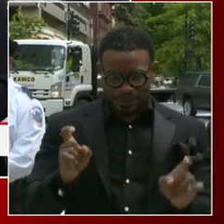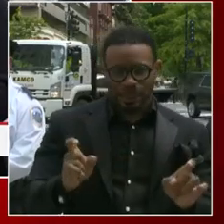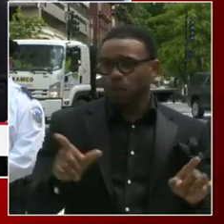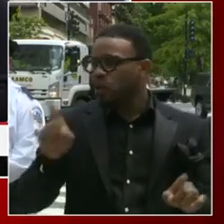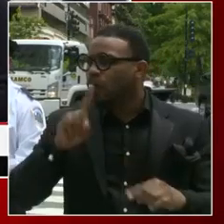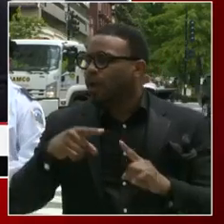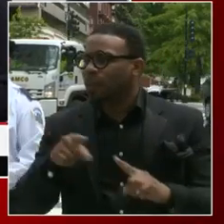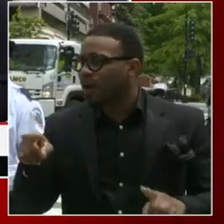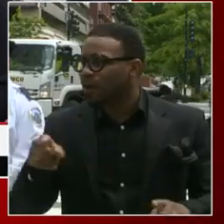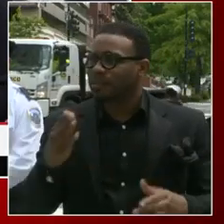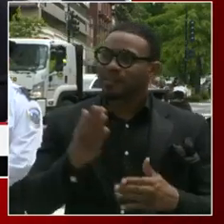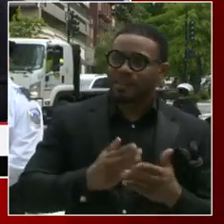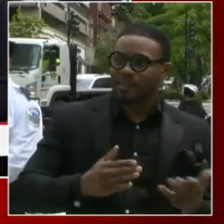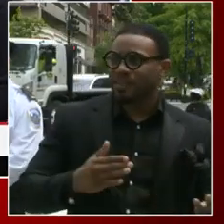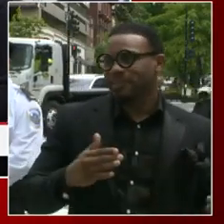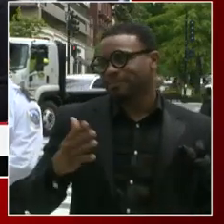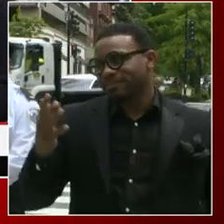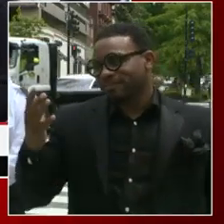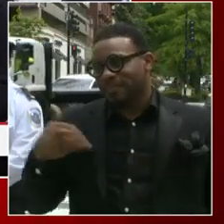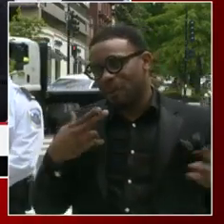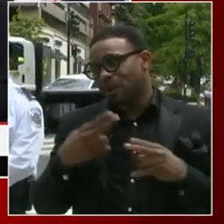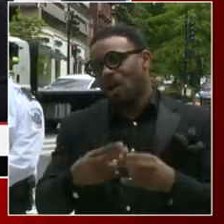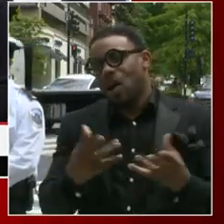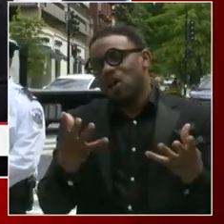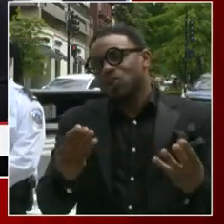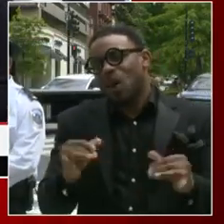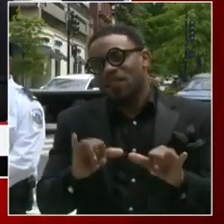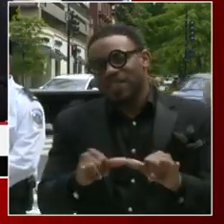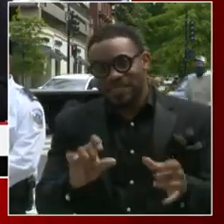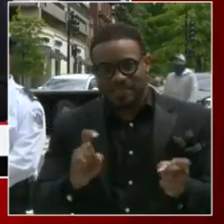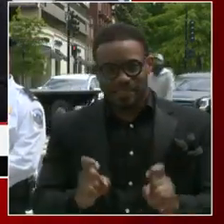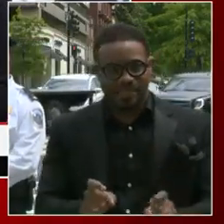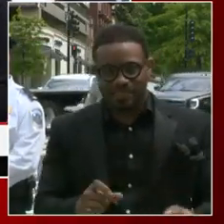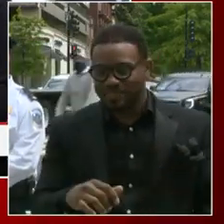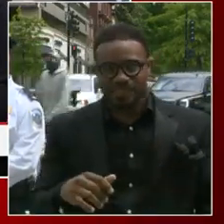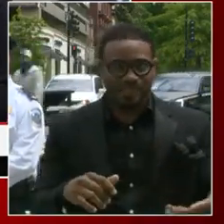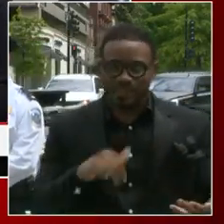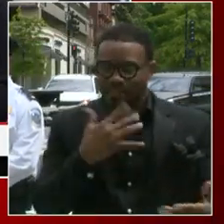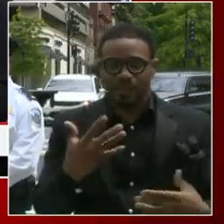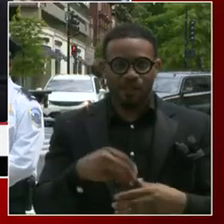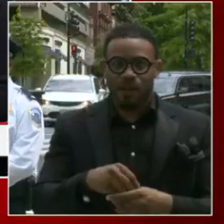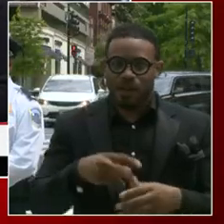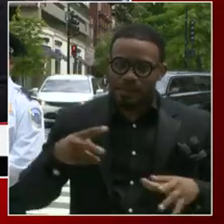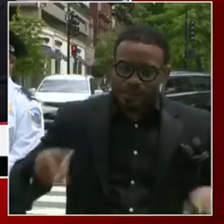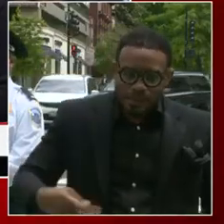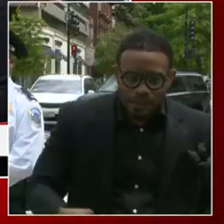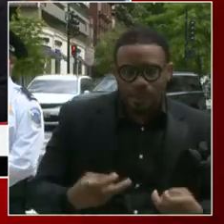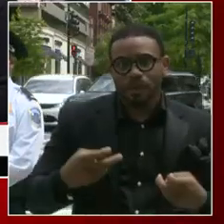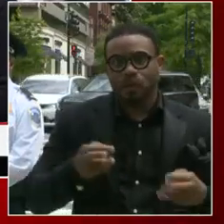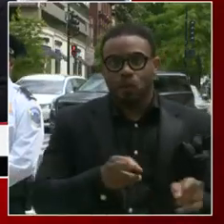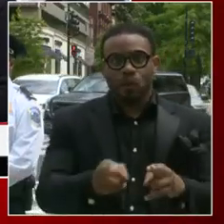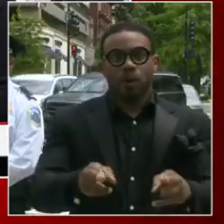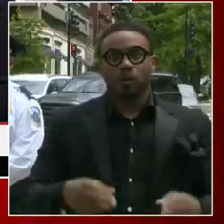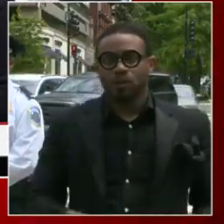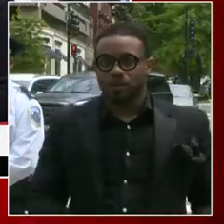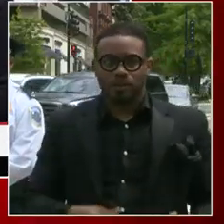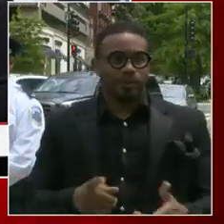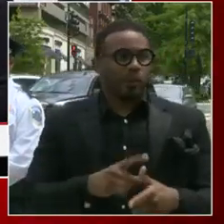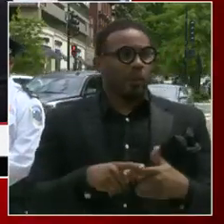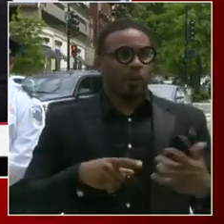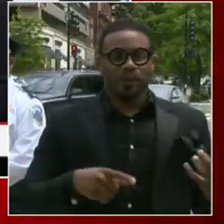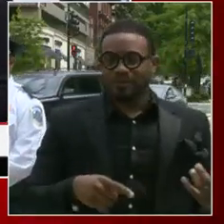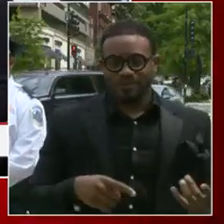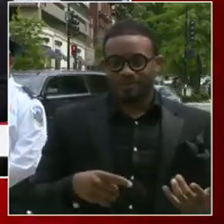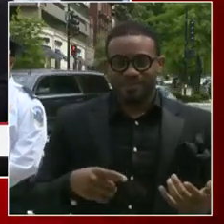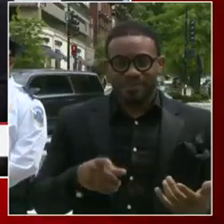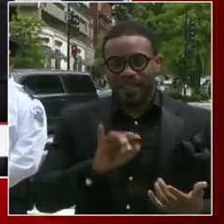Now, you're talking about some that I would call soft engineering changes that doesn't involve digging up the road,